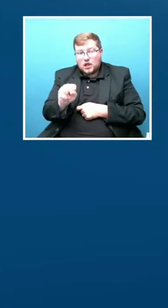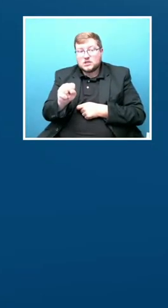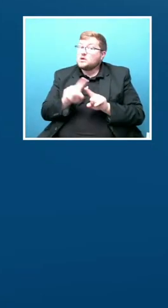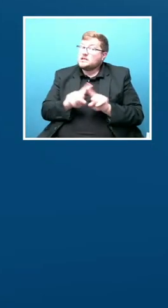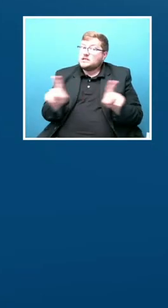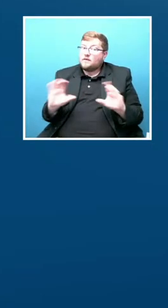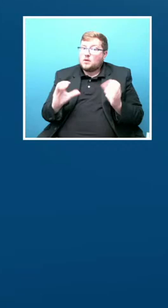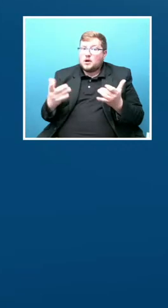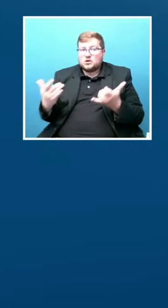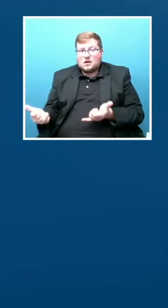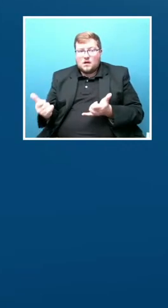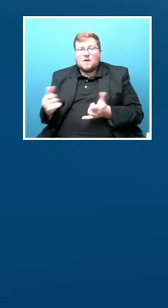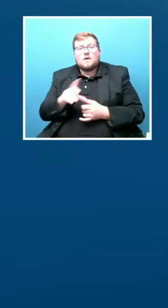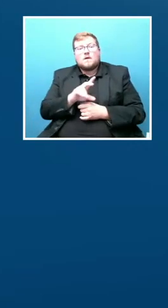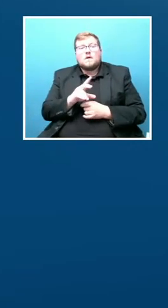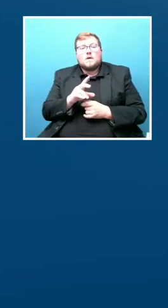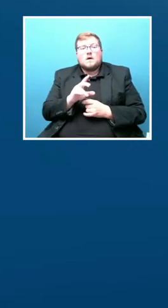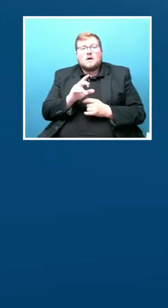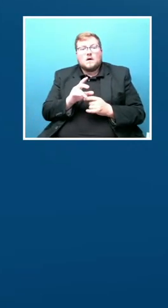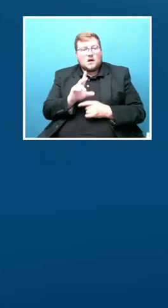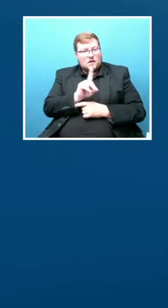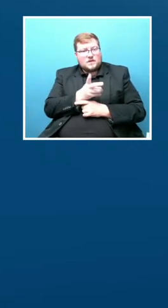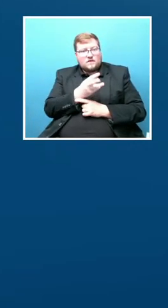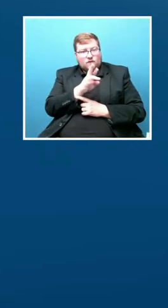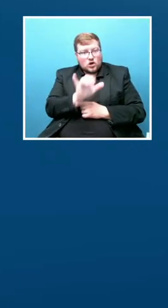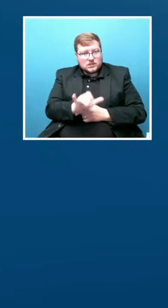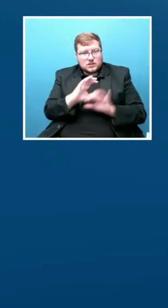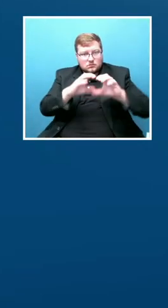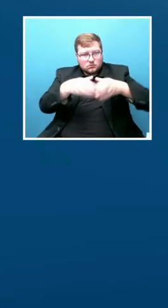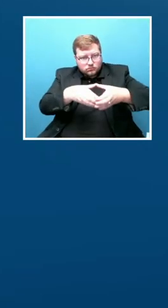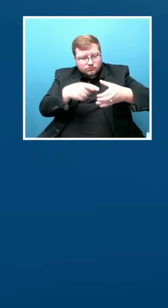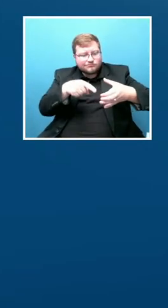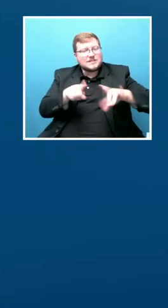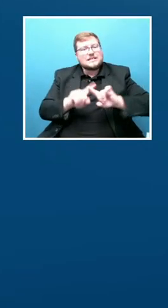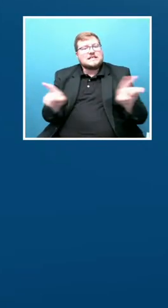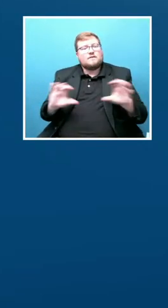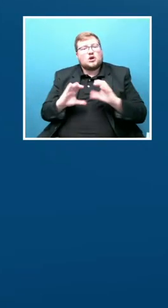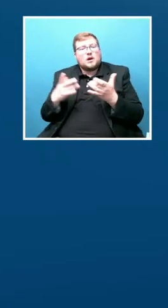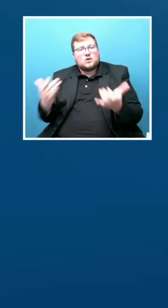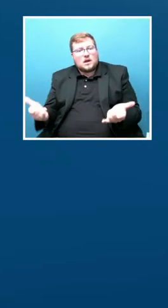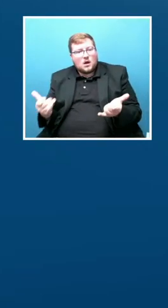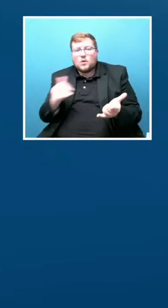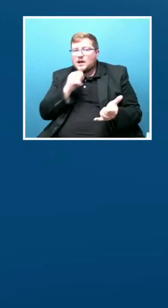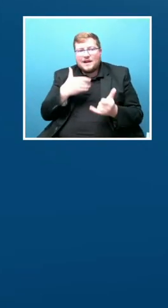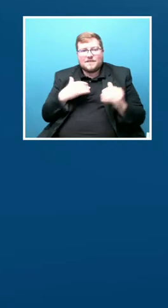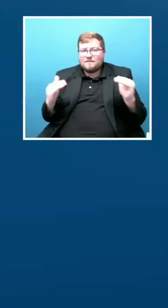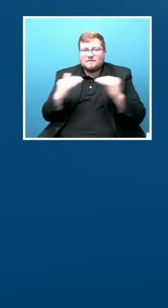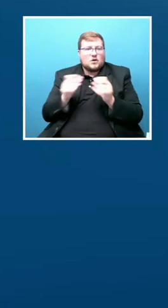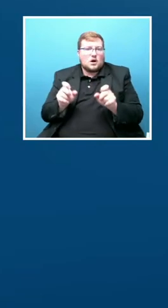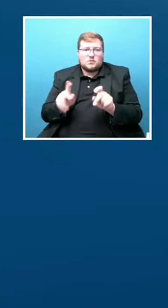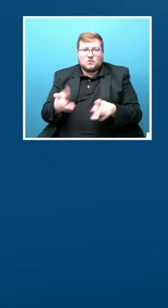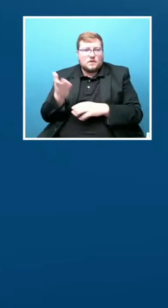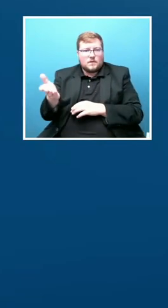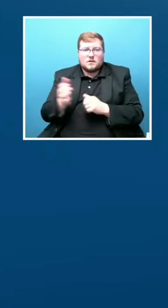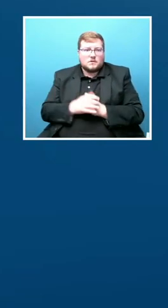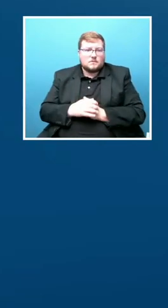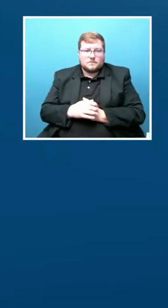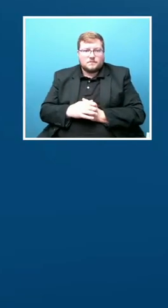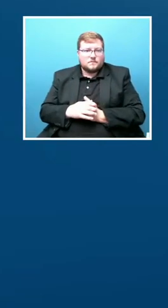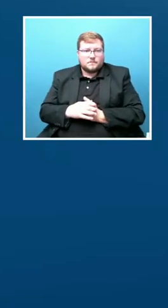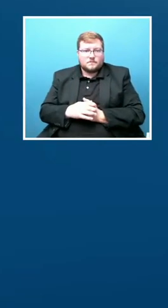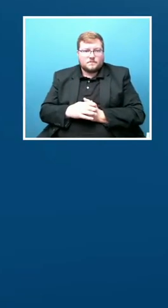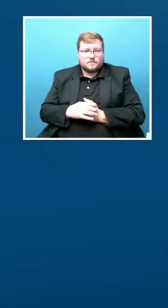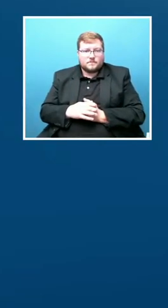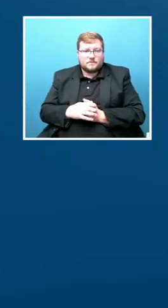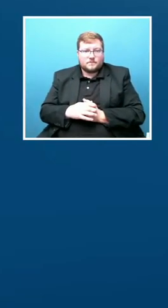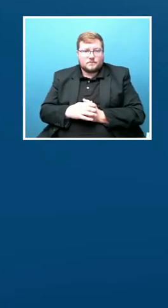The diversity of the committee was different back then, and there was just not that fair opportunity. So that's, I hope that